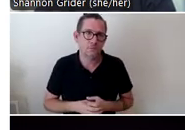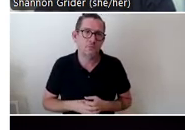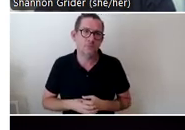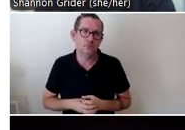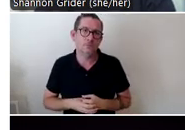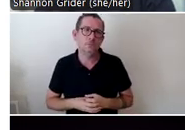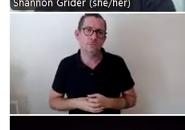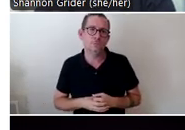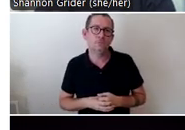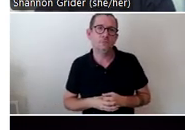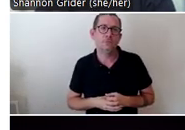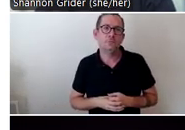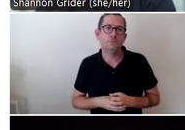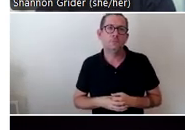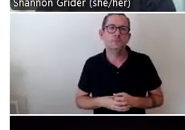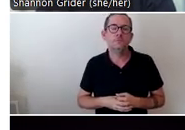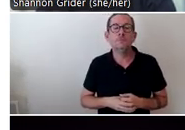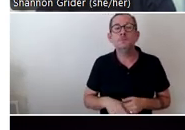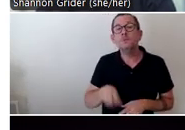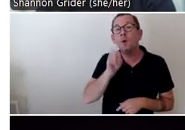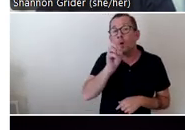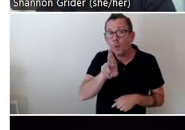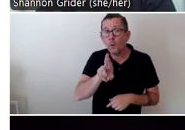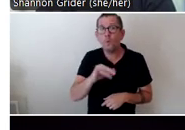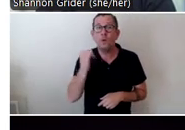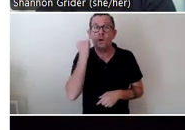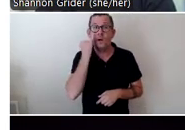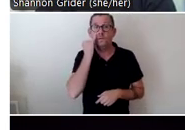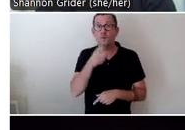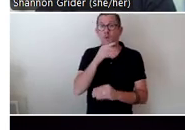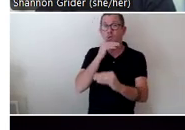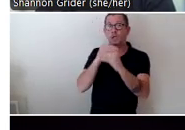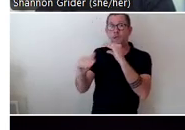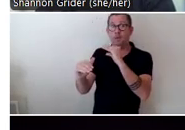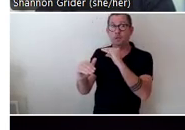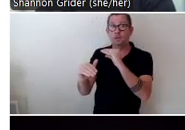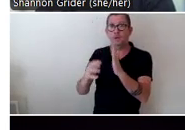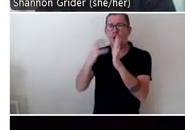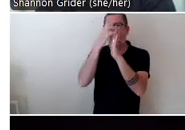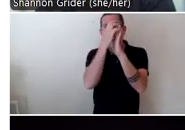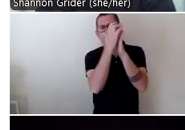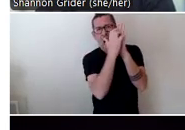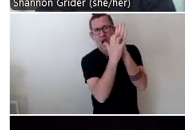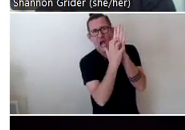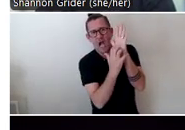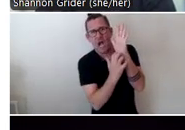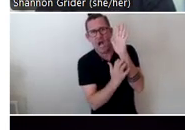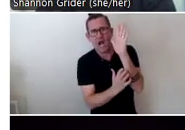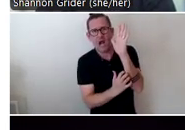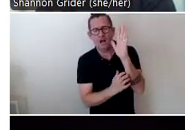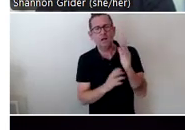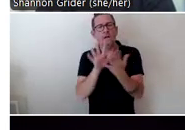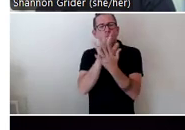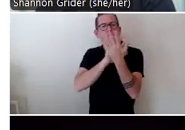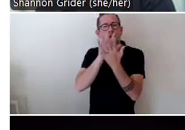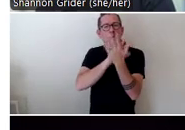pace to get the information across to the deaf person in the message accurately. So it could get missed. Plus, if the deaf person is trying to write